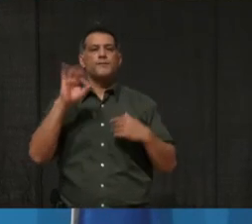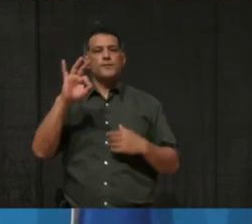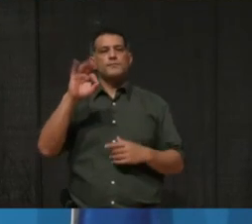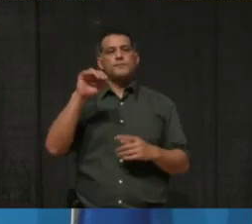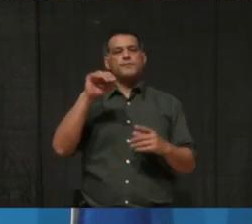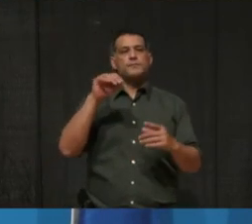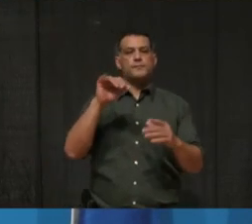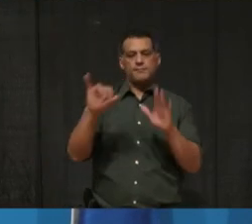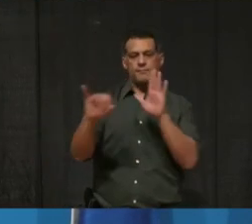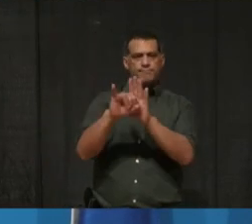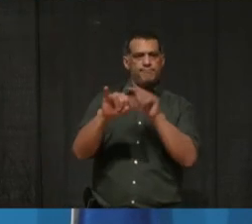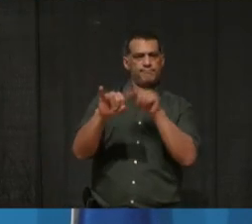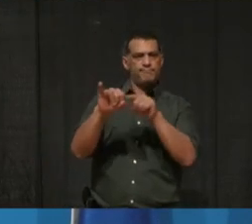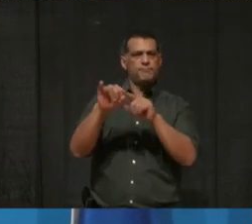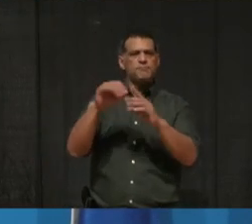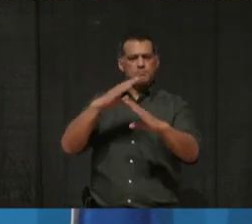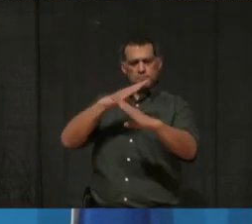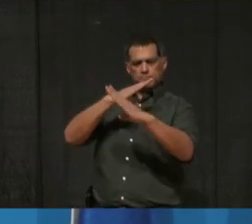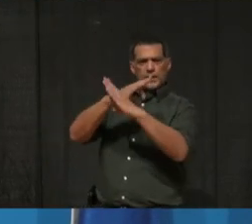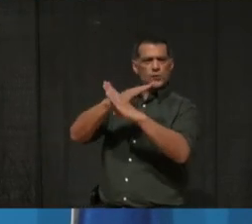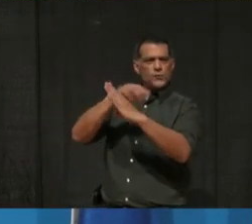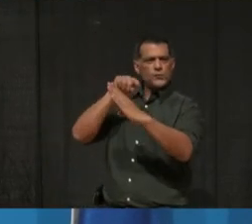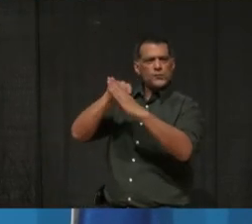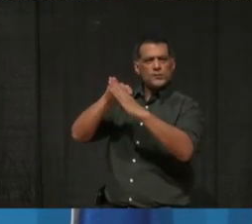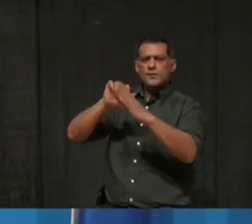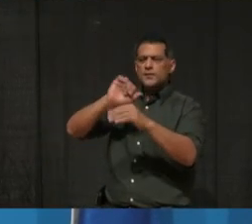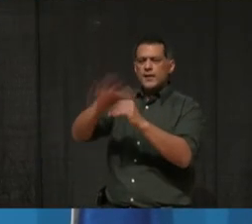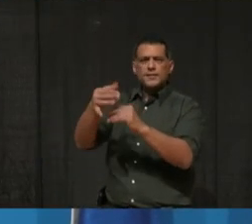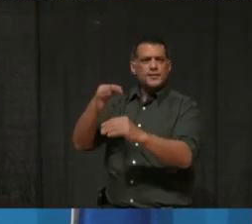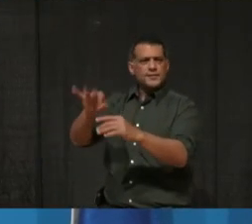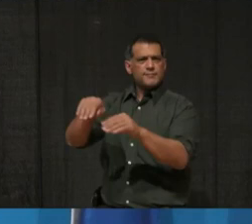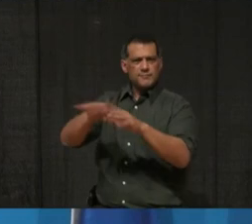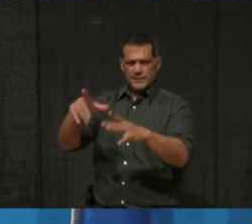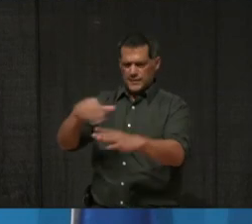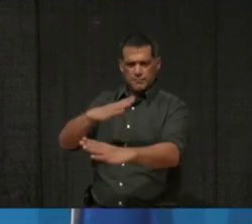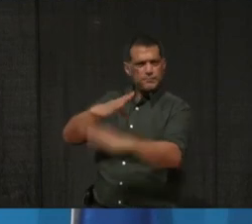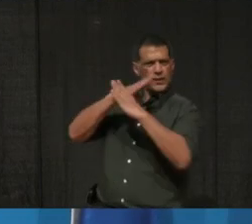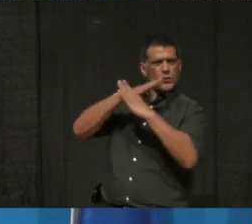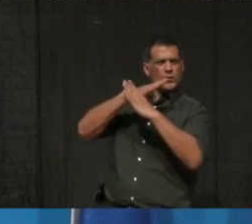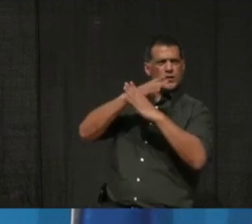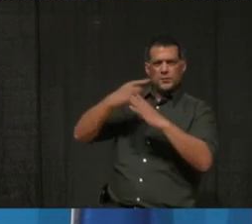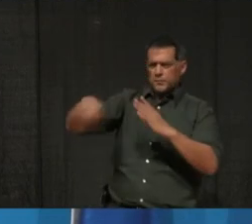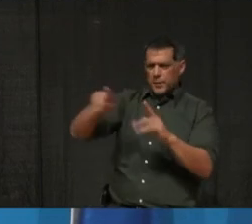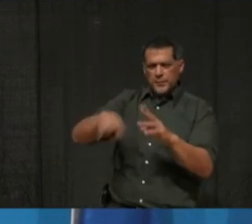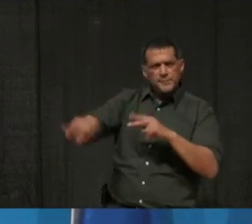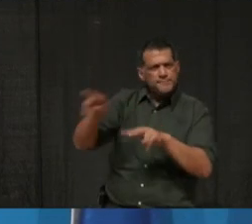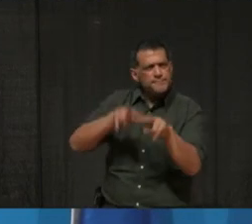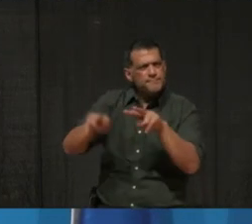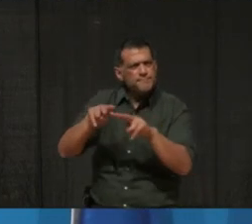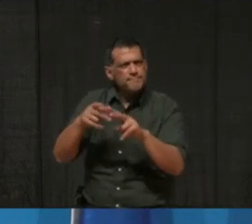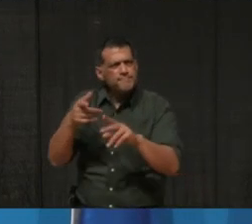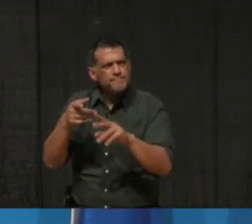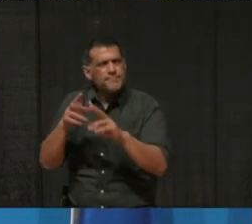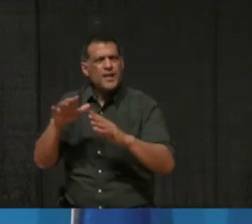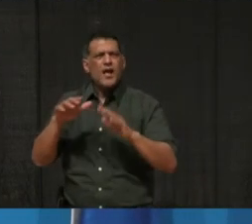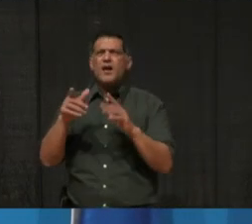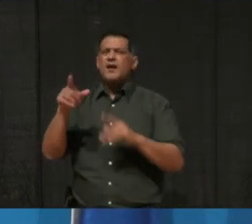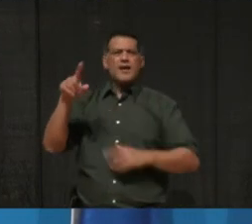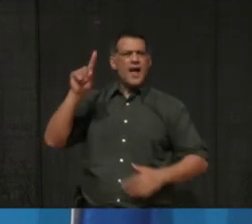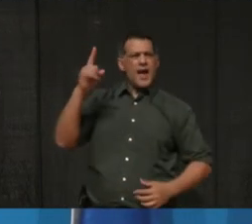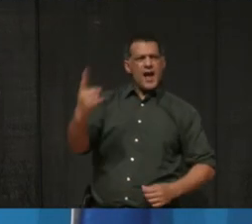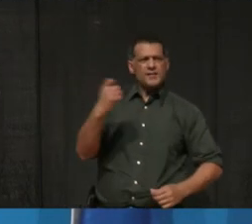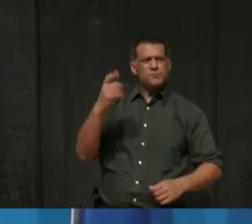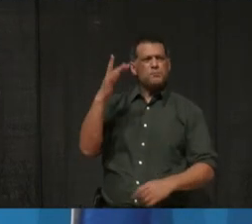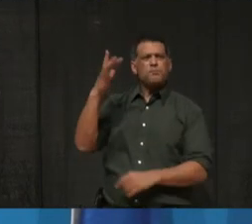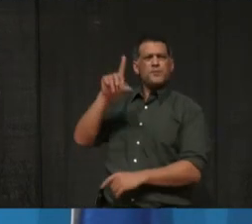on this a little bit more? What are the barriers? What effect does this have on outbreaks? And what exactly are you calling on the province to do to lift those